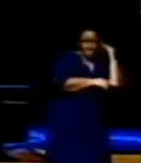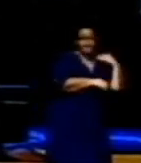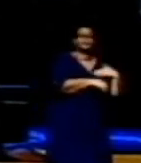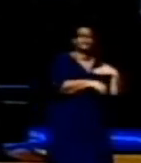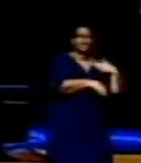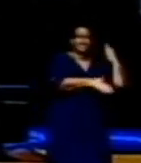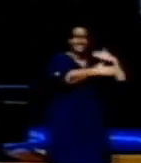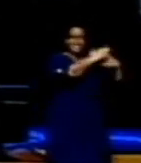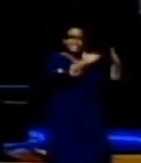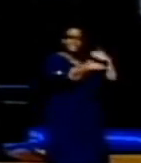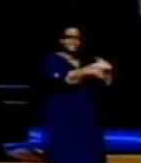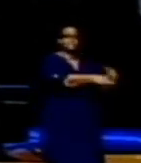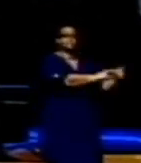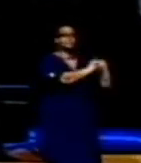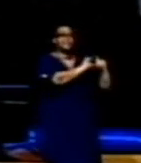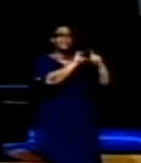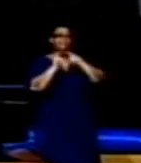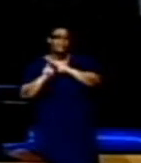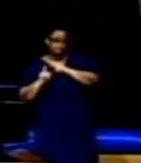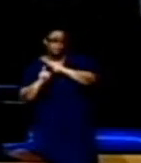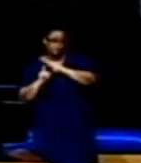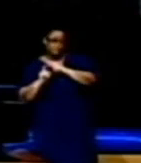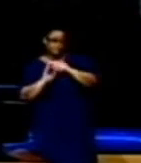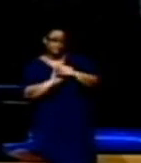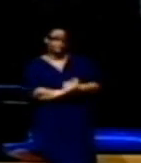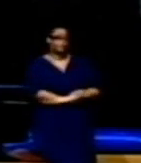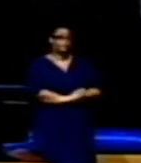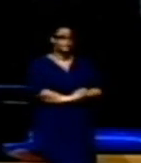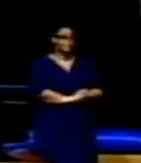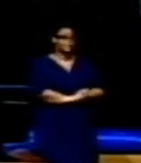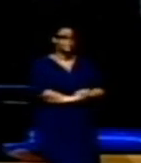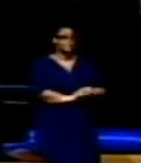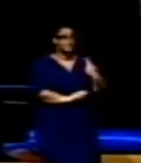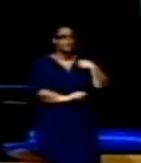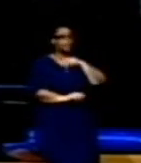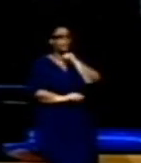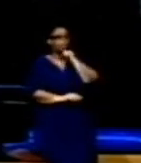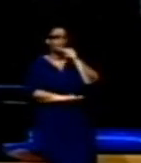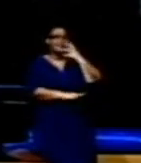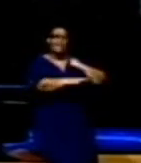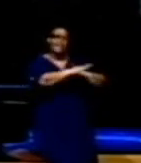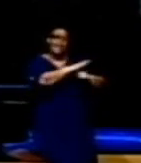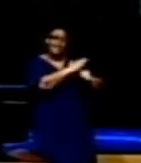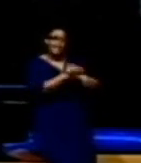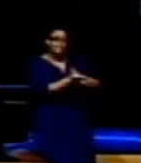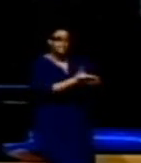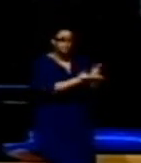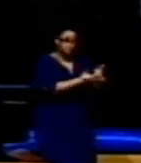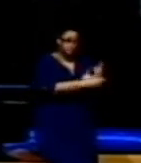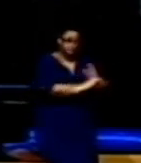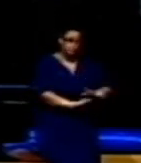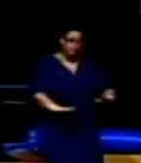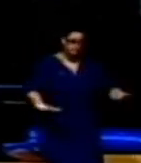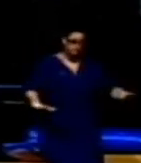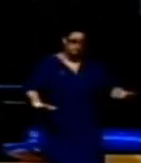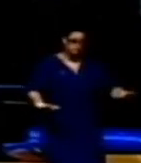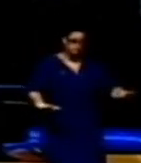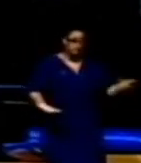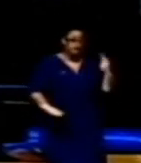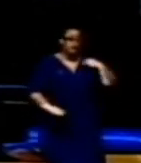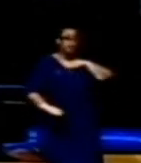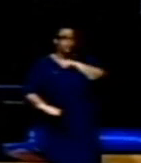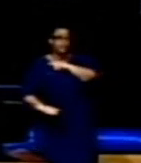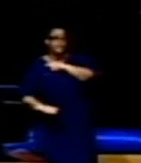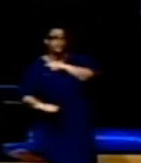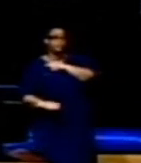ancestors handed down to us. Watch this. We will not hide these truths from our children. Read with me. We